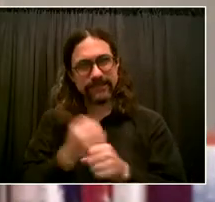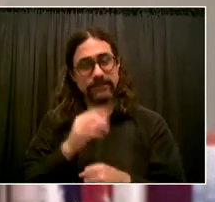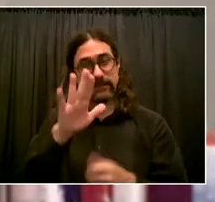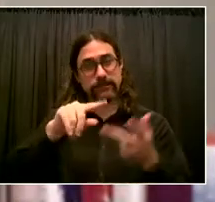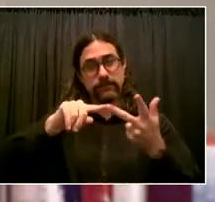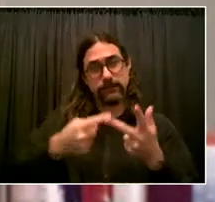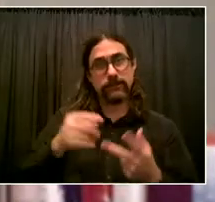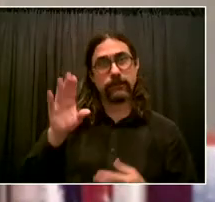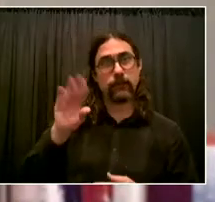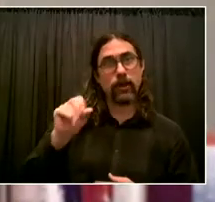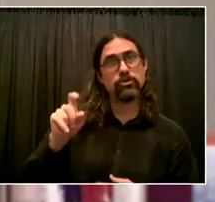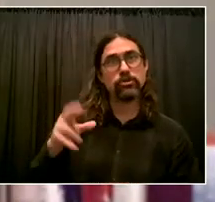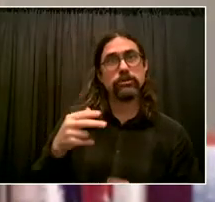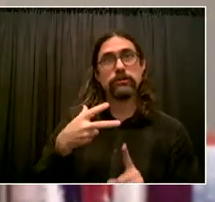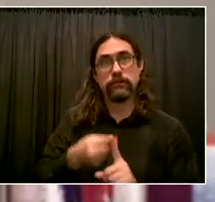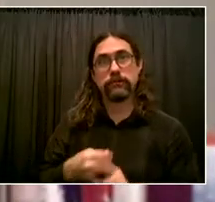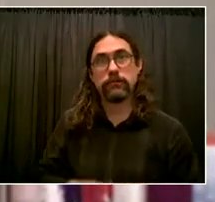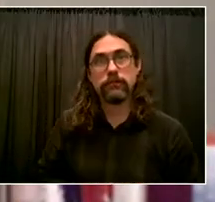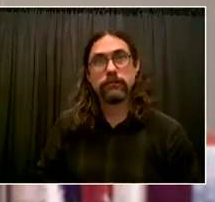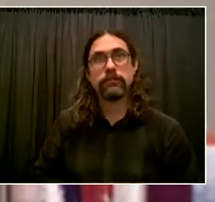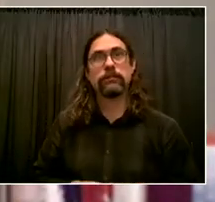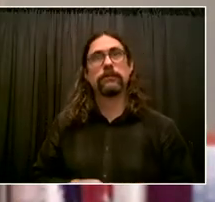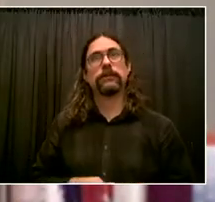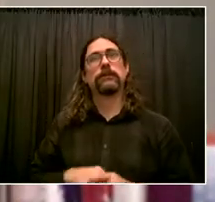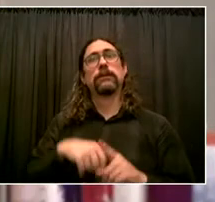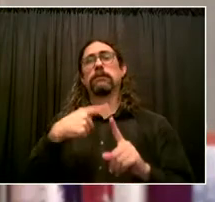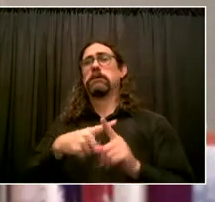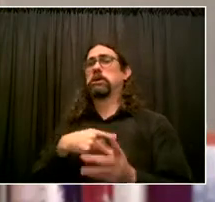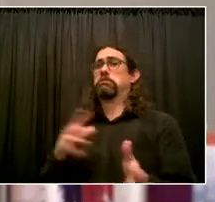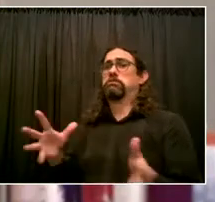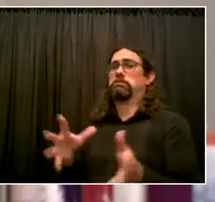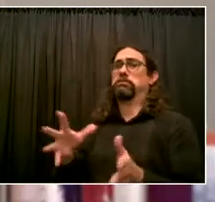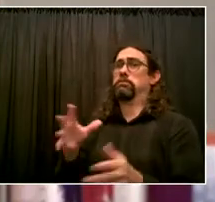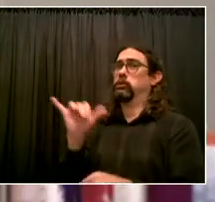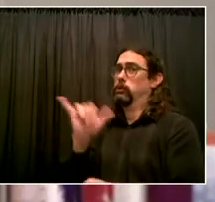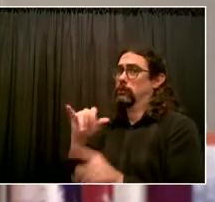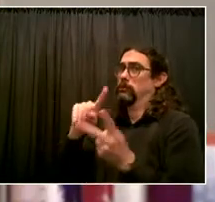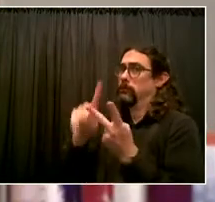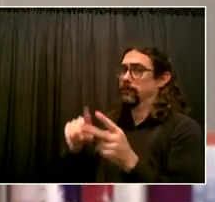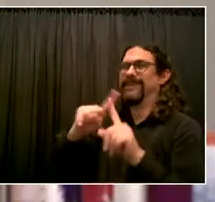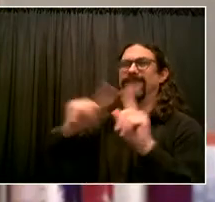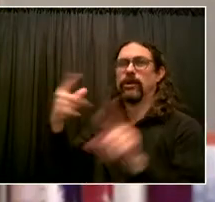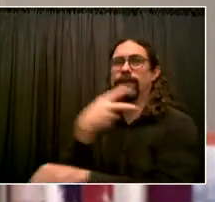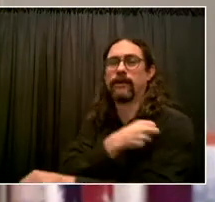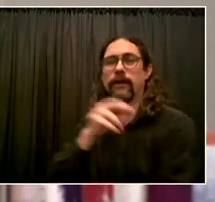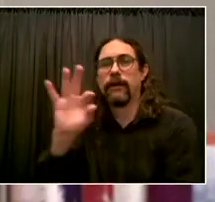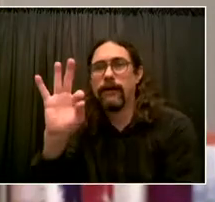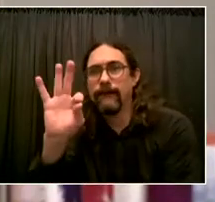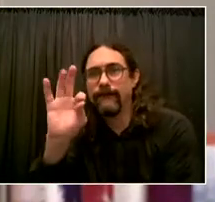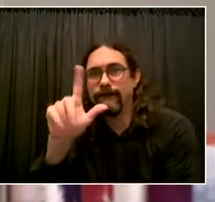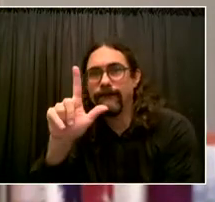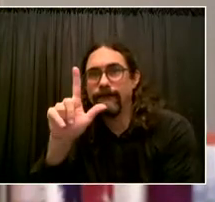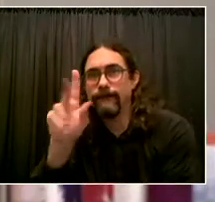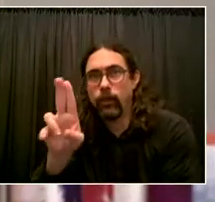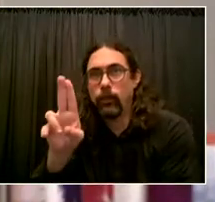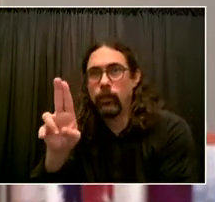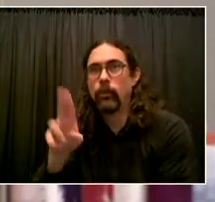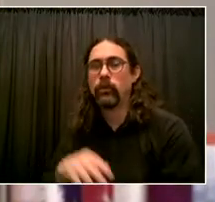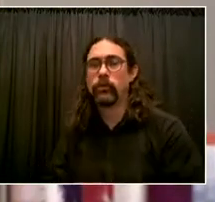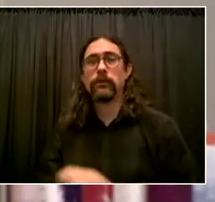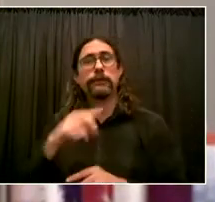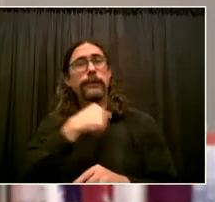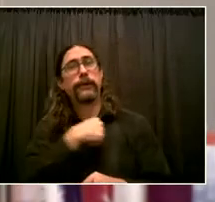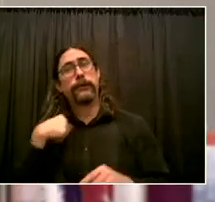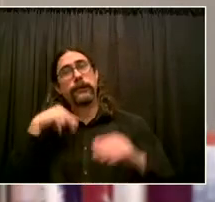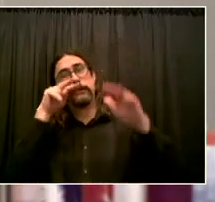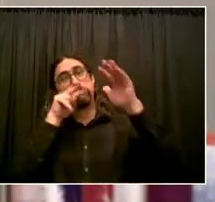it as soon as you can. You can get it before your COVID shot, after your COVID shot, or with your COVID shot. It really doesn't matter.